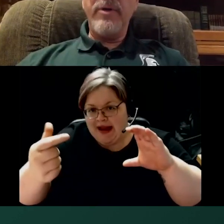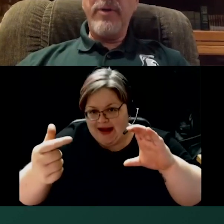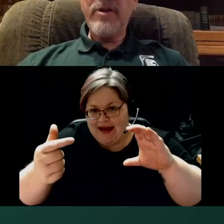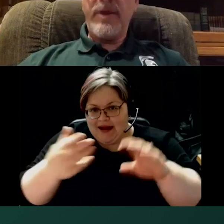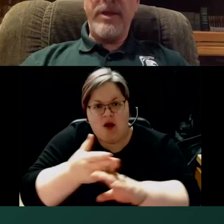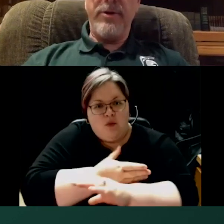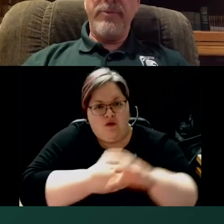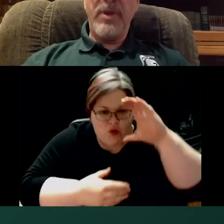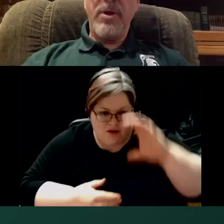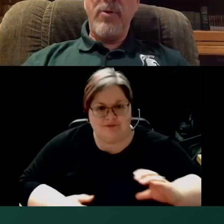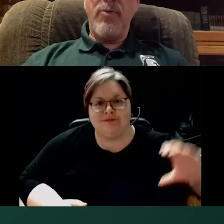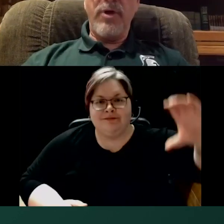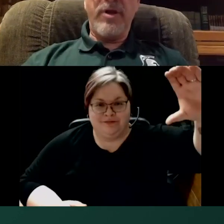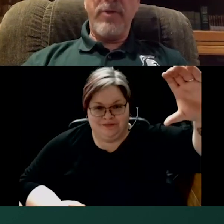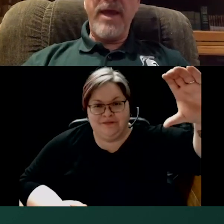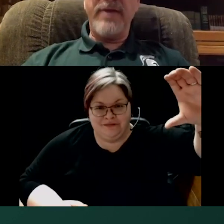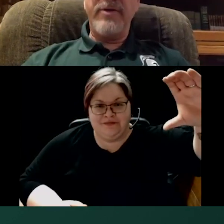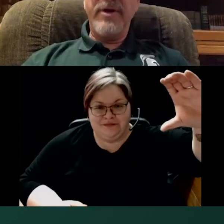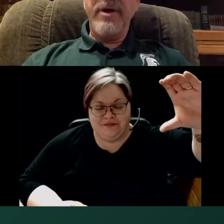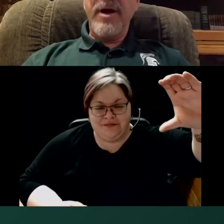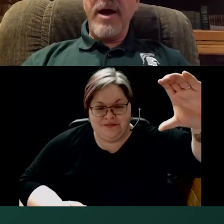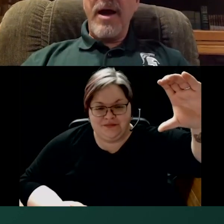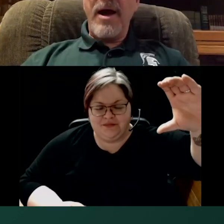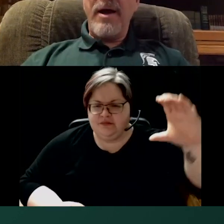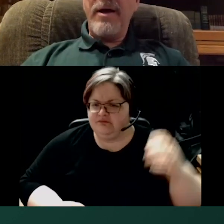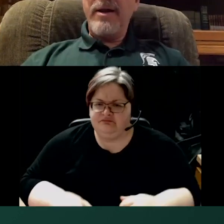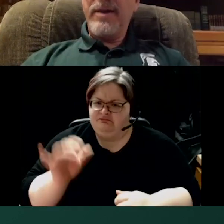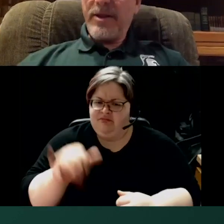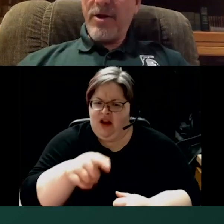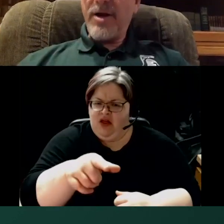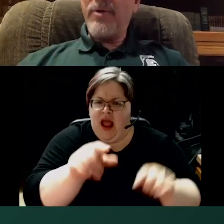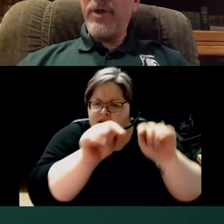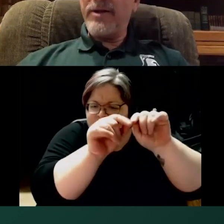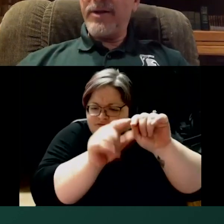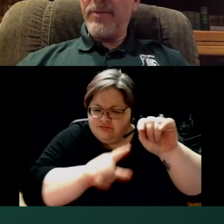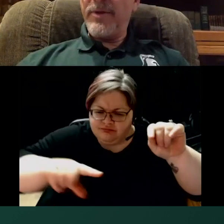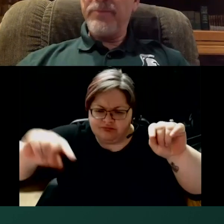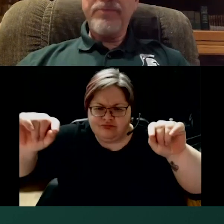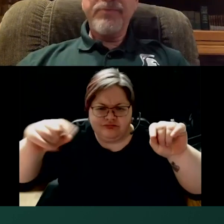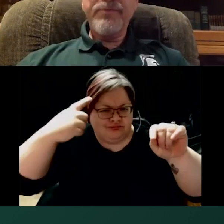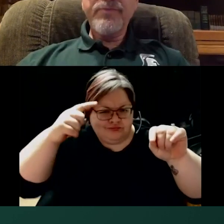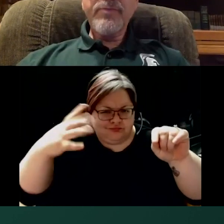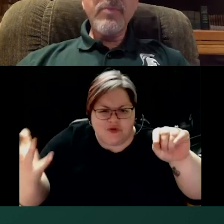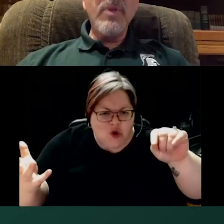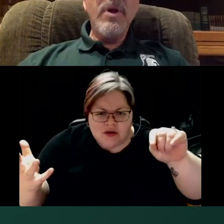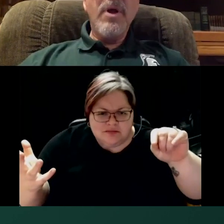have this thing here. What's with that? Let's talk about that a little bit.